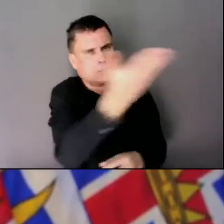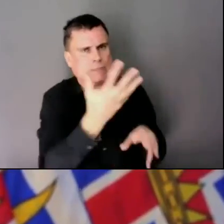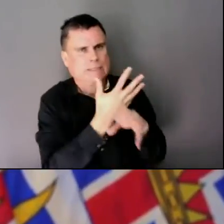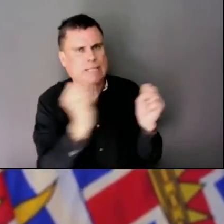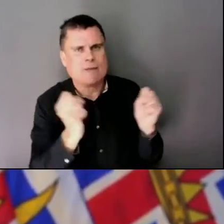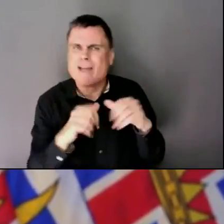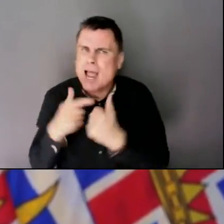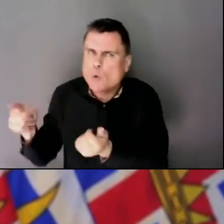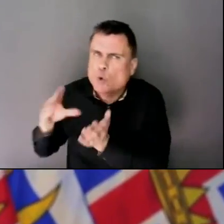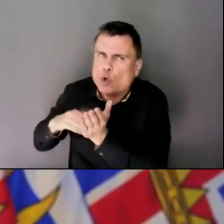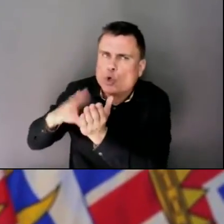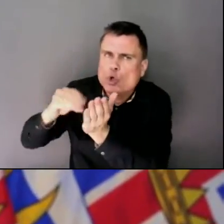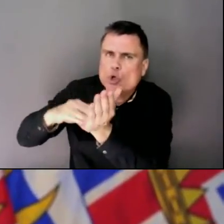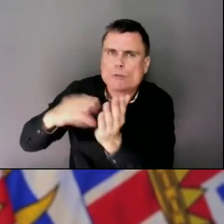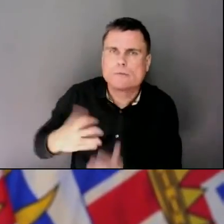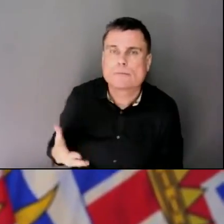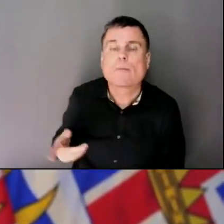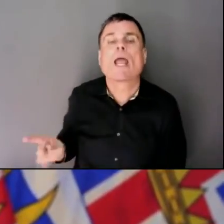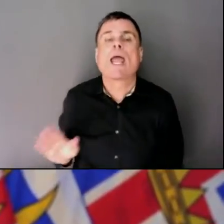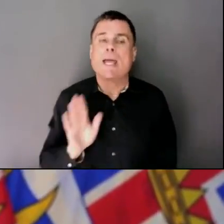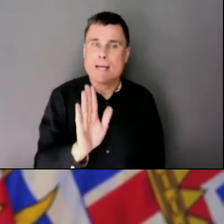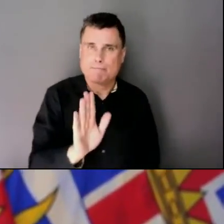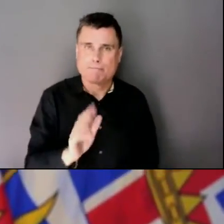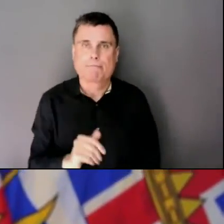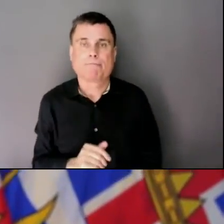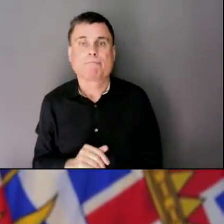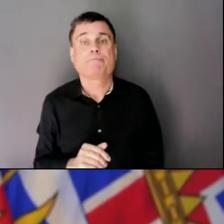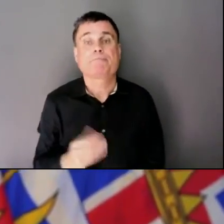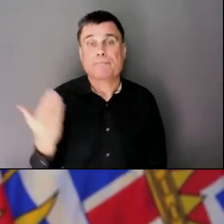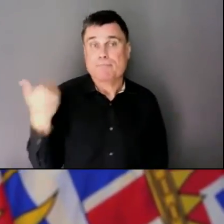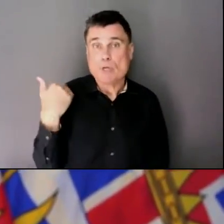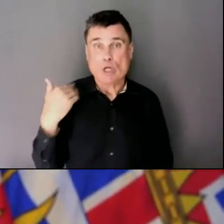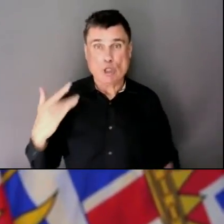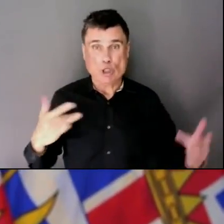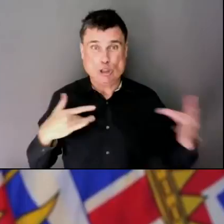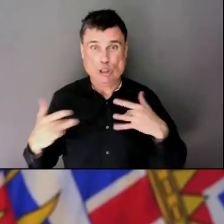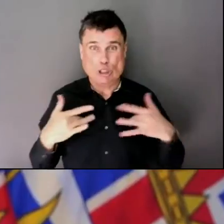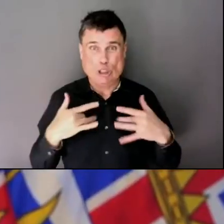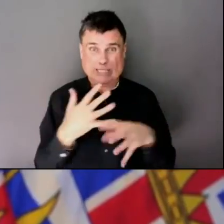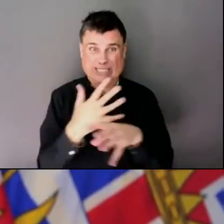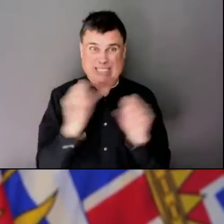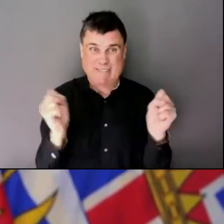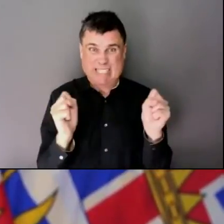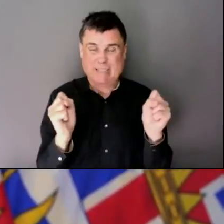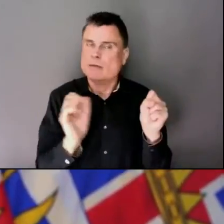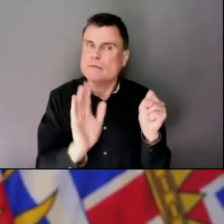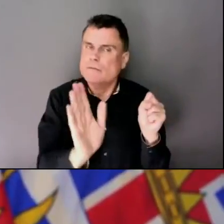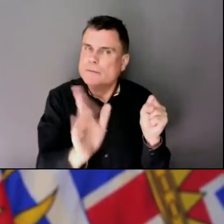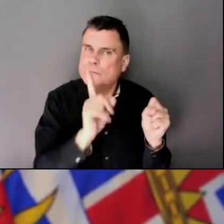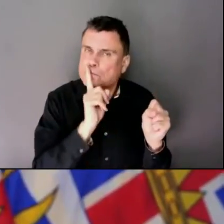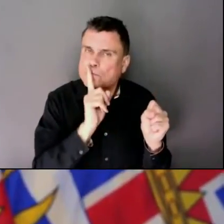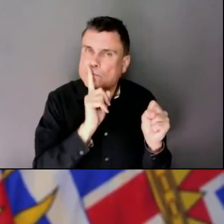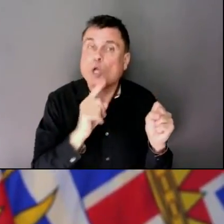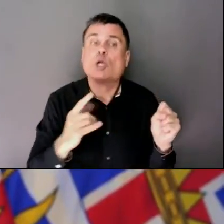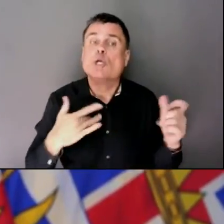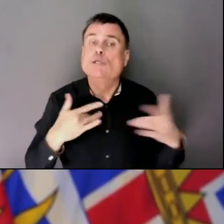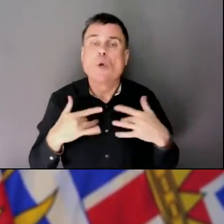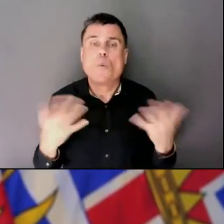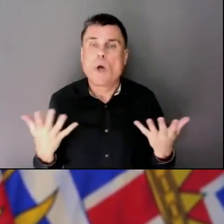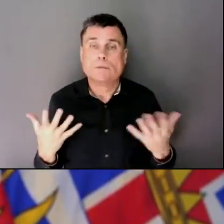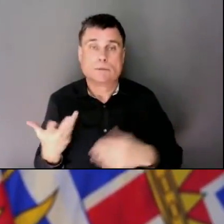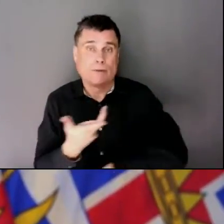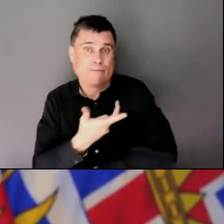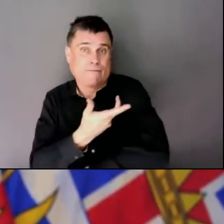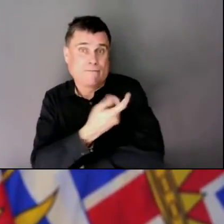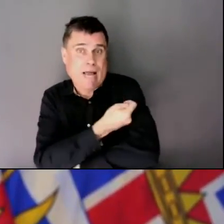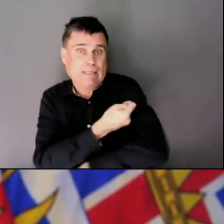was not the major concern. The concern, of course, was that these medications, these vaccines had not been tested in